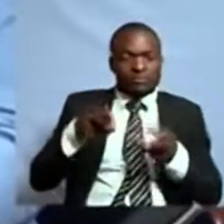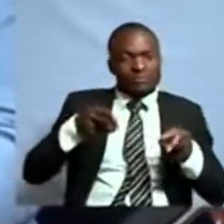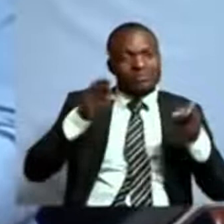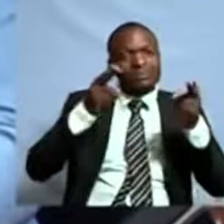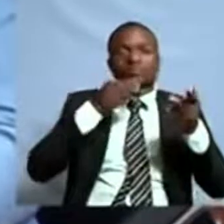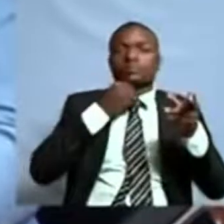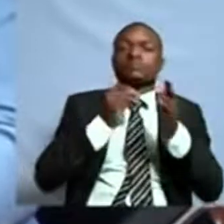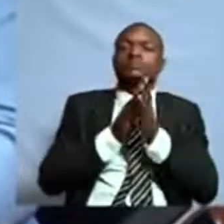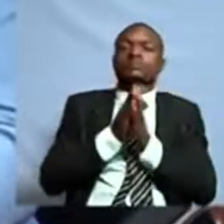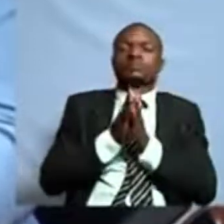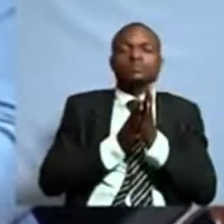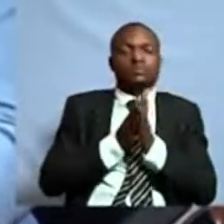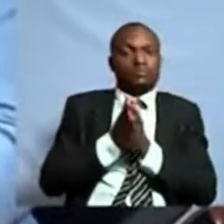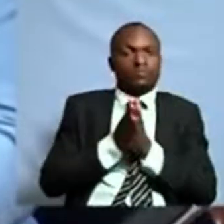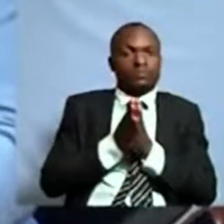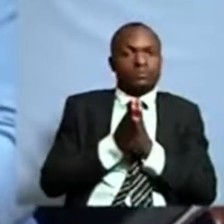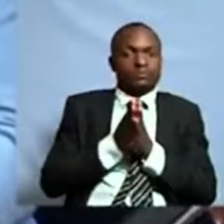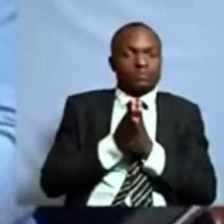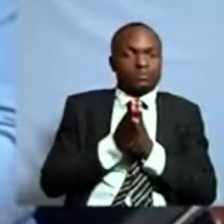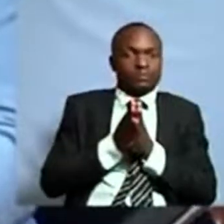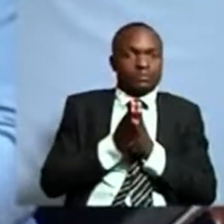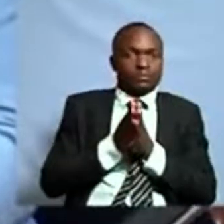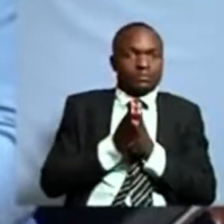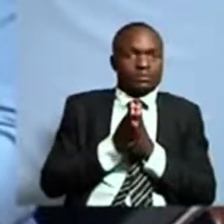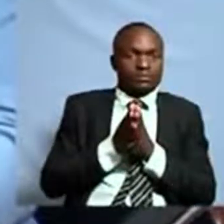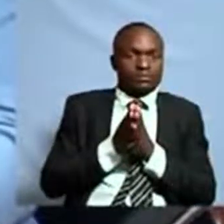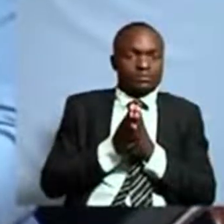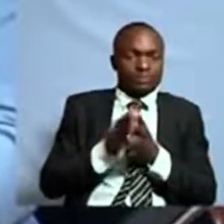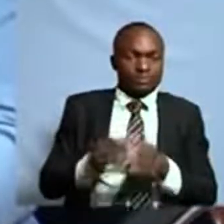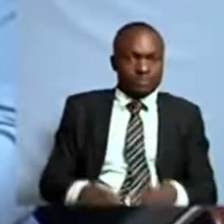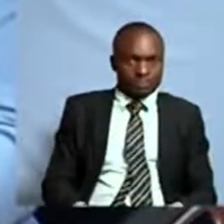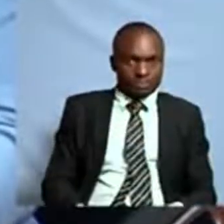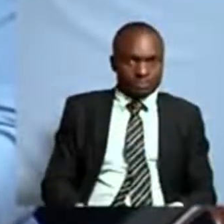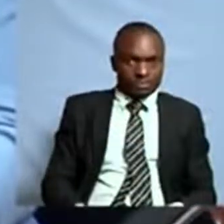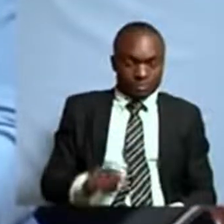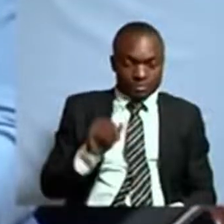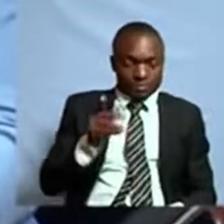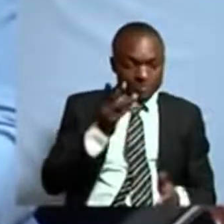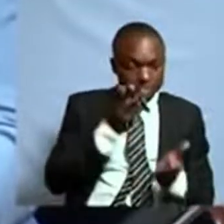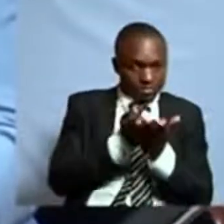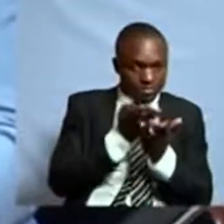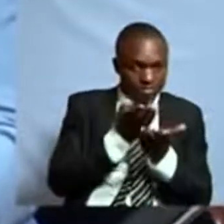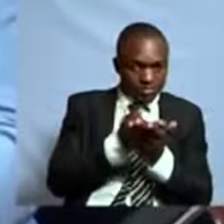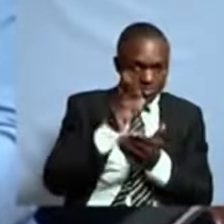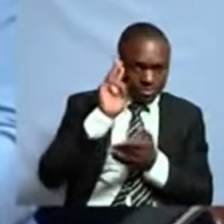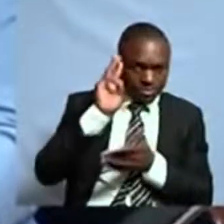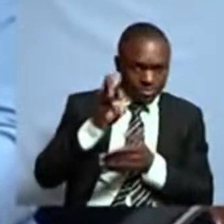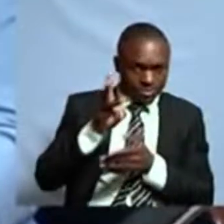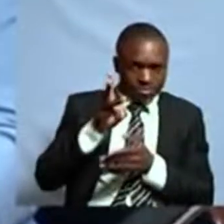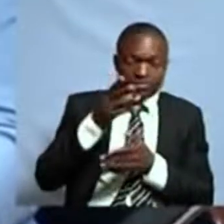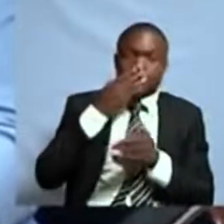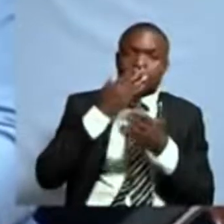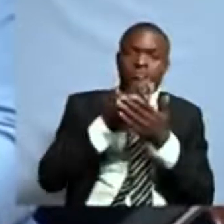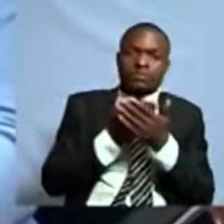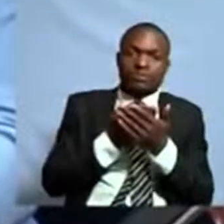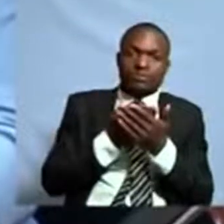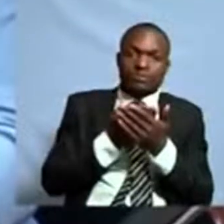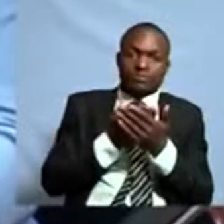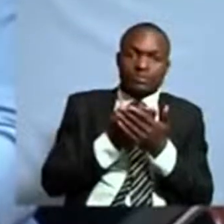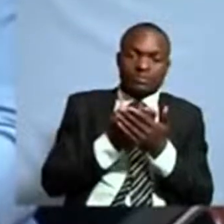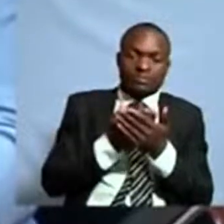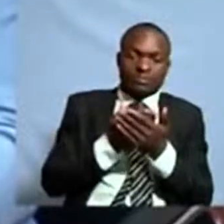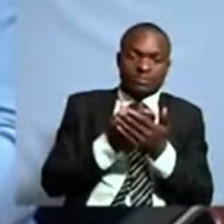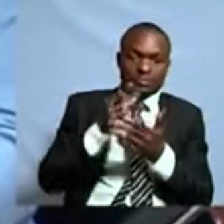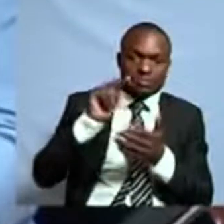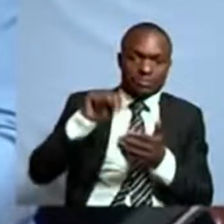say, interest rates. And you are proposing that it would be maybe ideal for